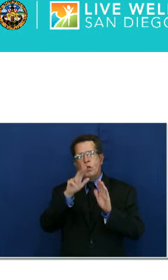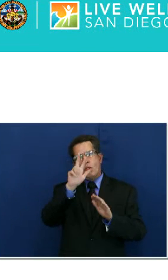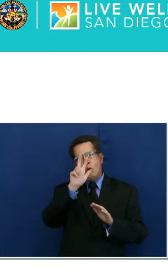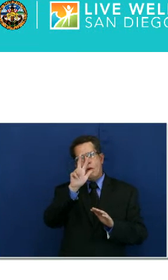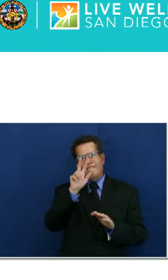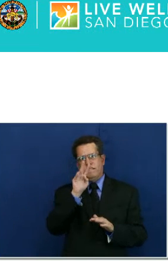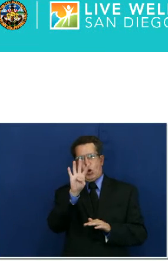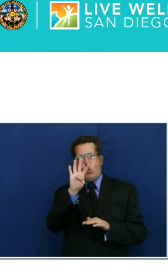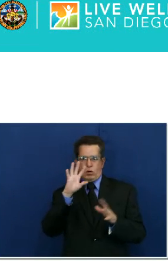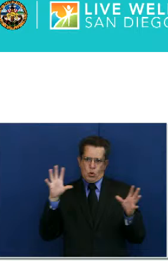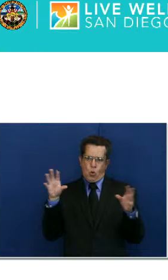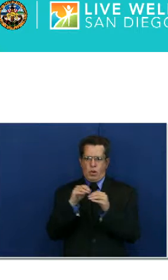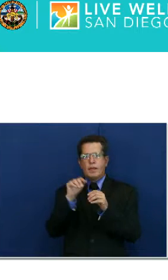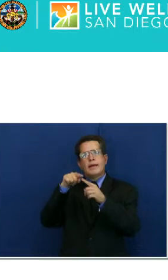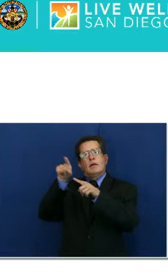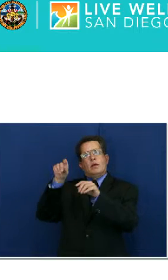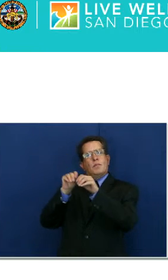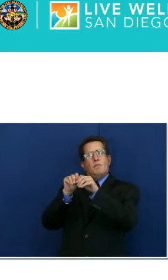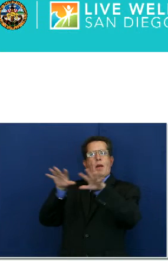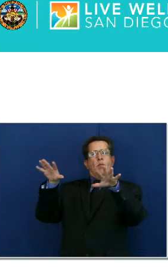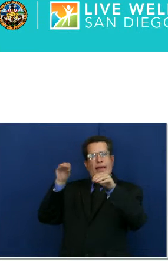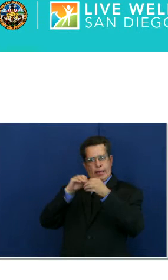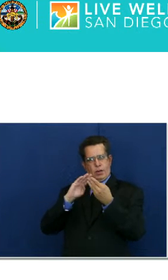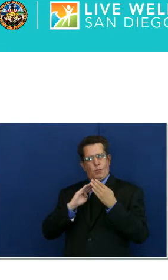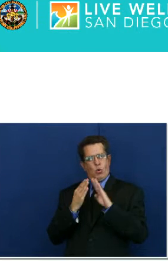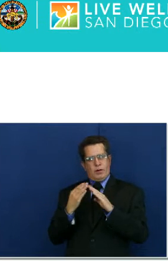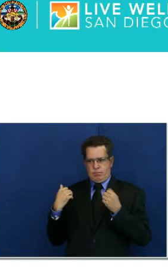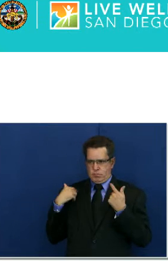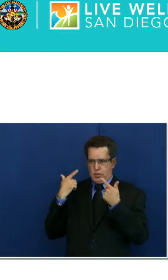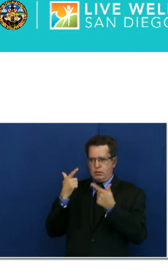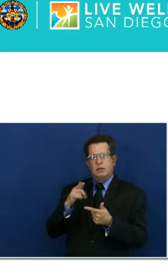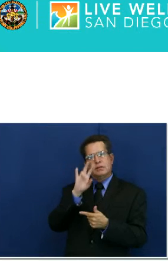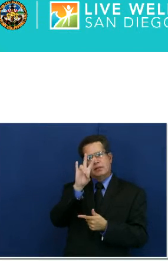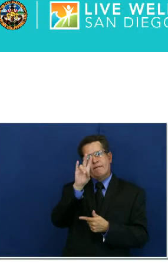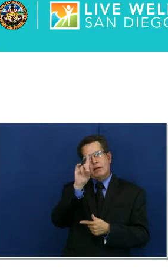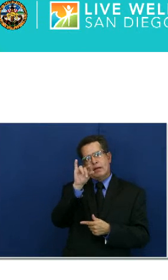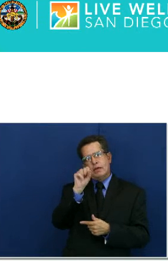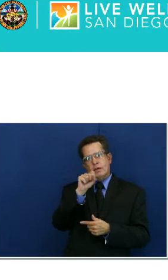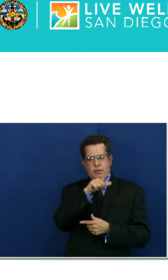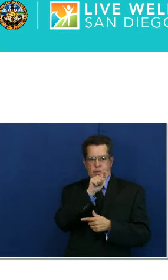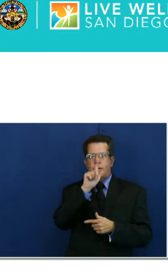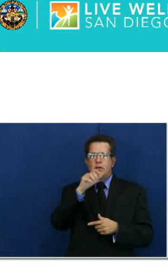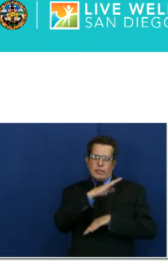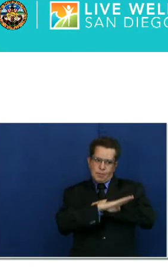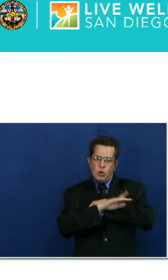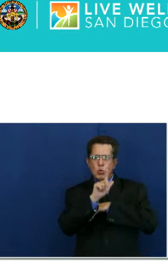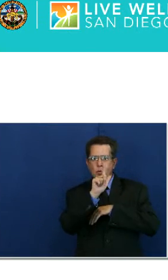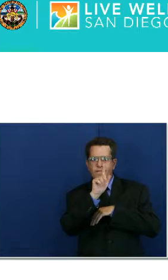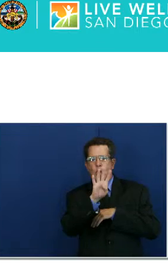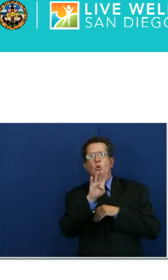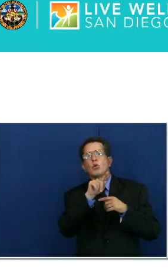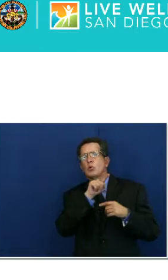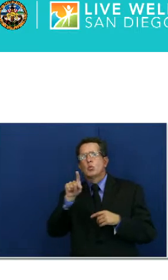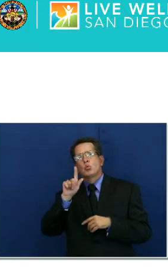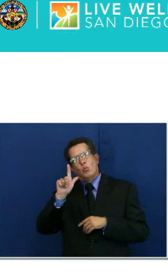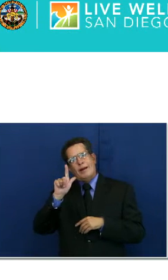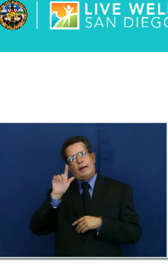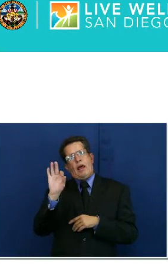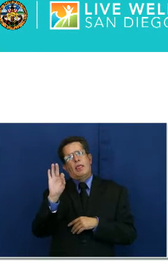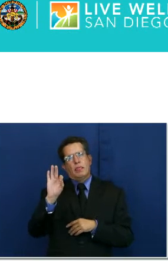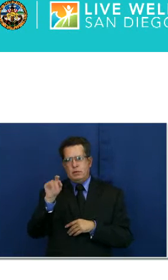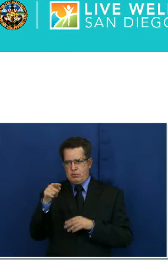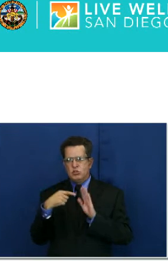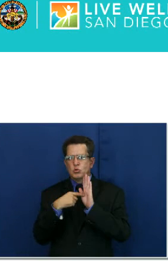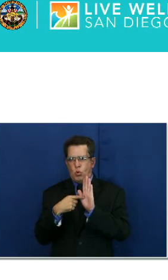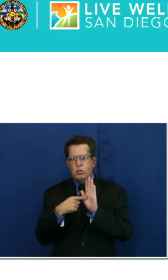total community outbreaks for the past 7 days from September 24th to September 29th, which also